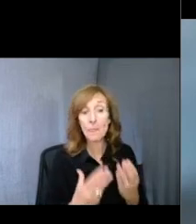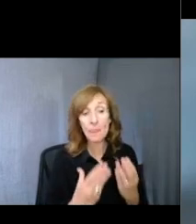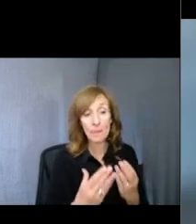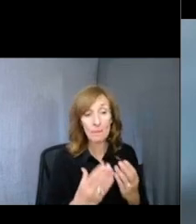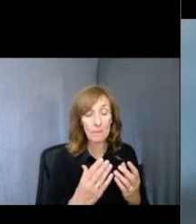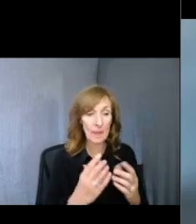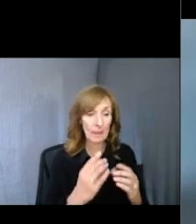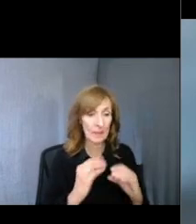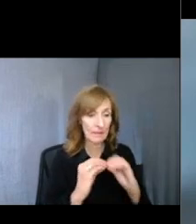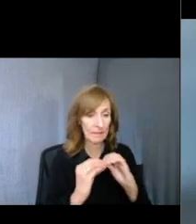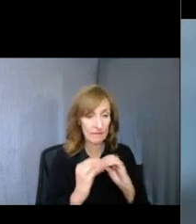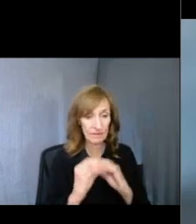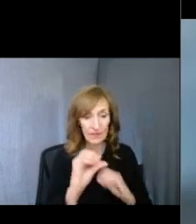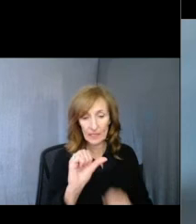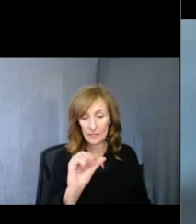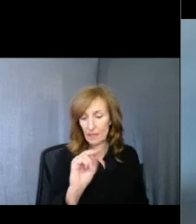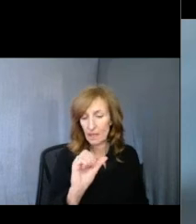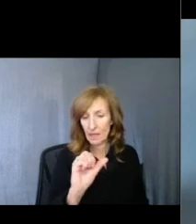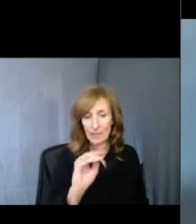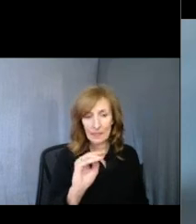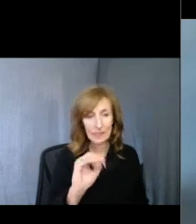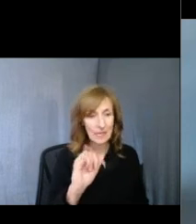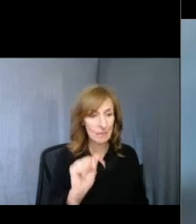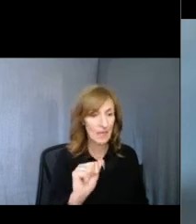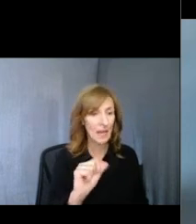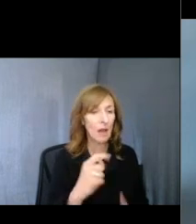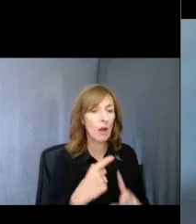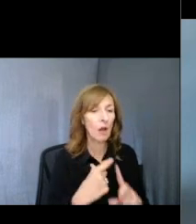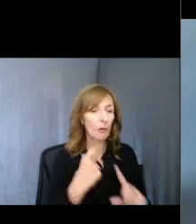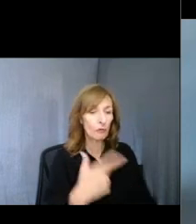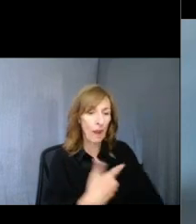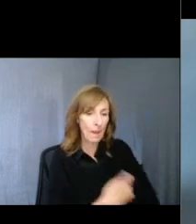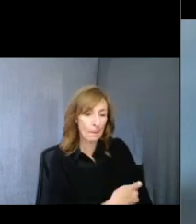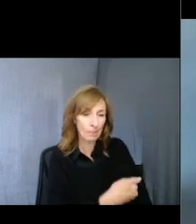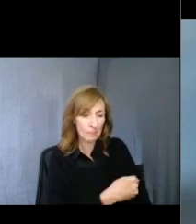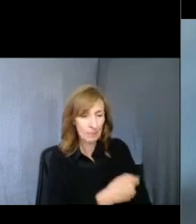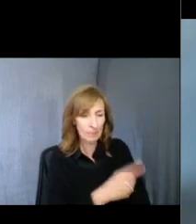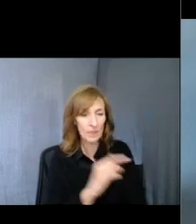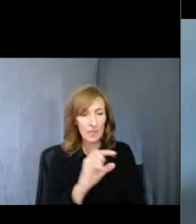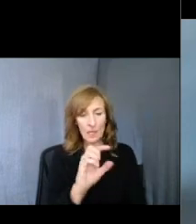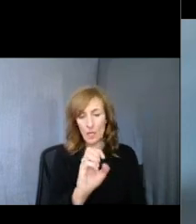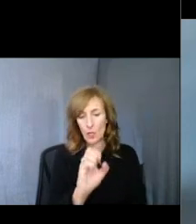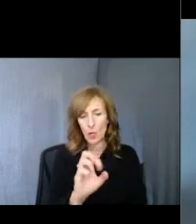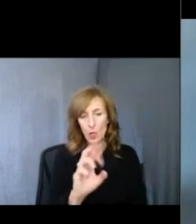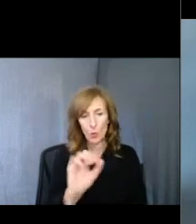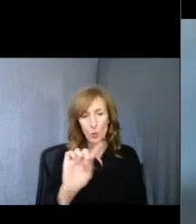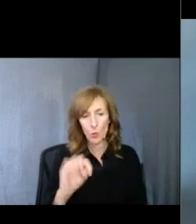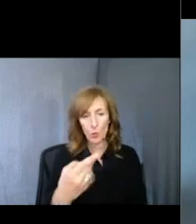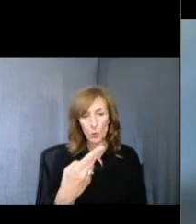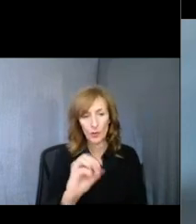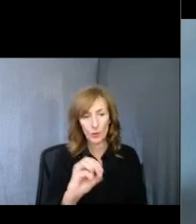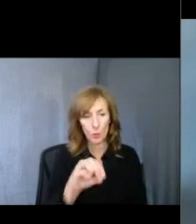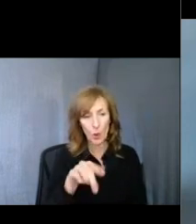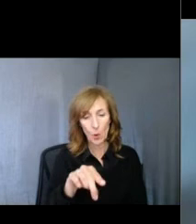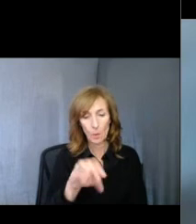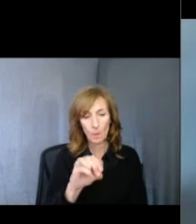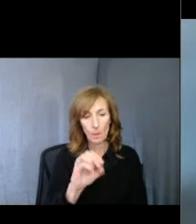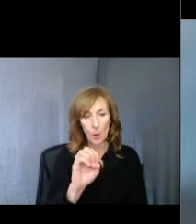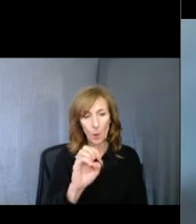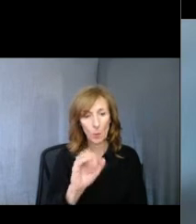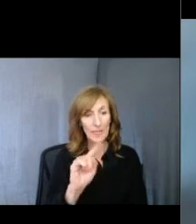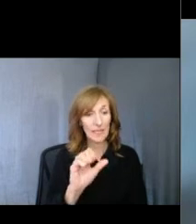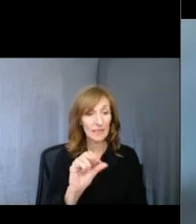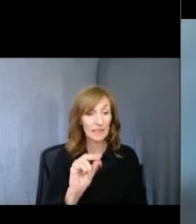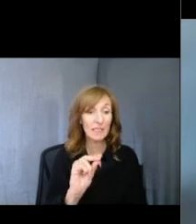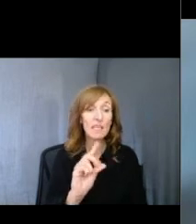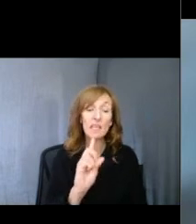of erythropoietin. But that's usually pretty advanced when we're getting to the point of correcting anemia.